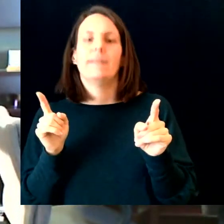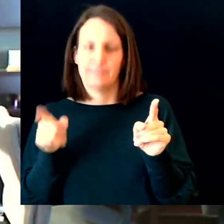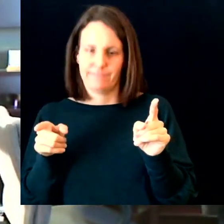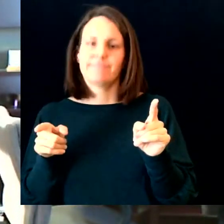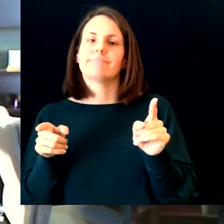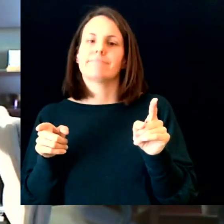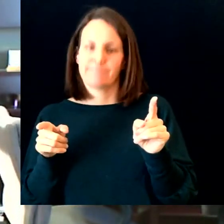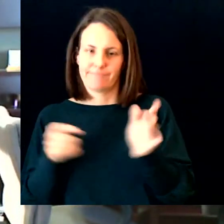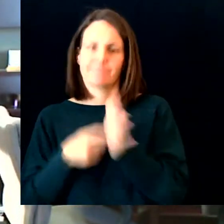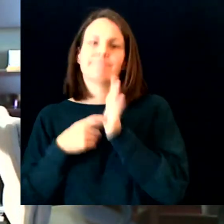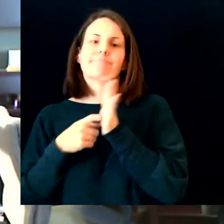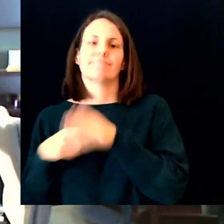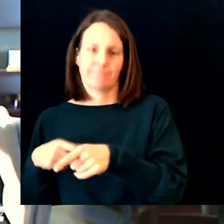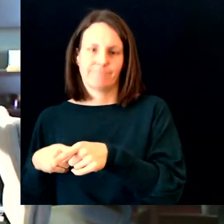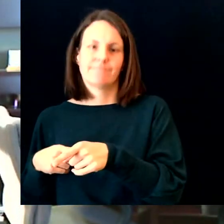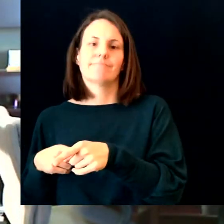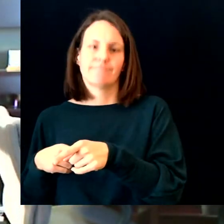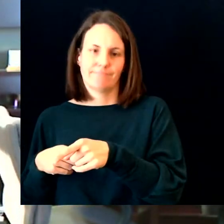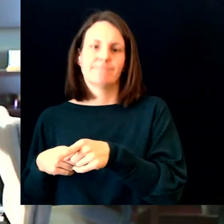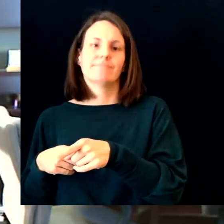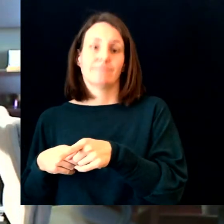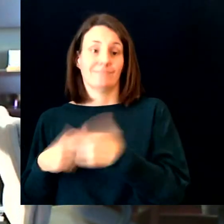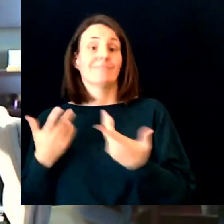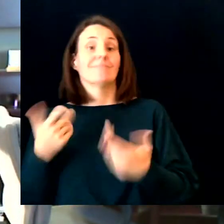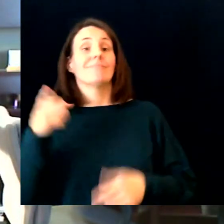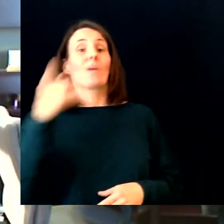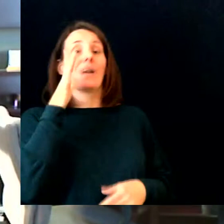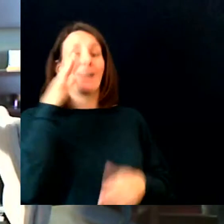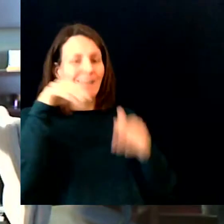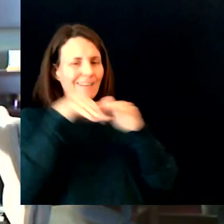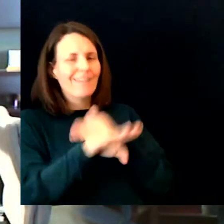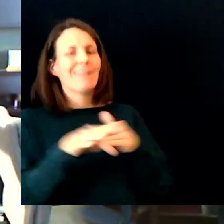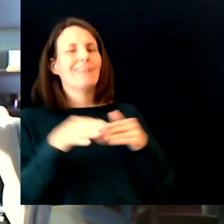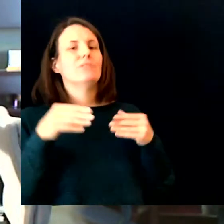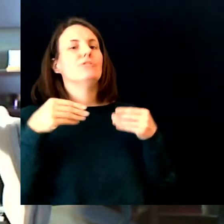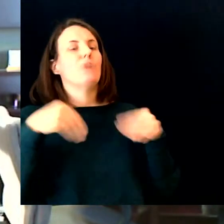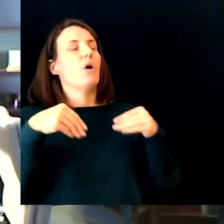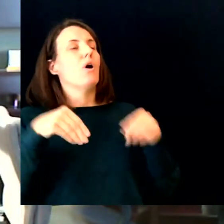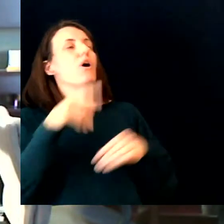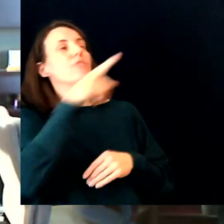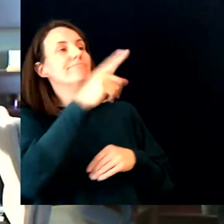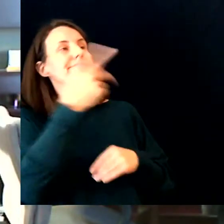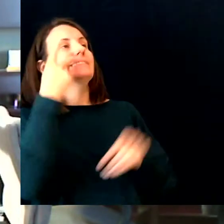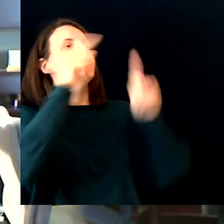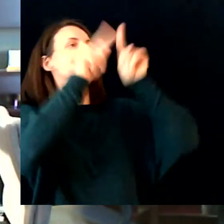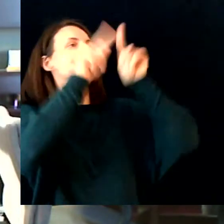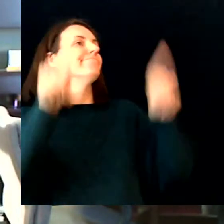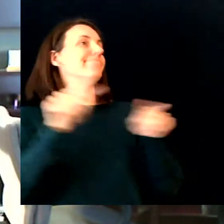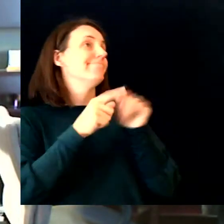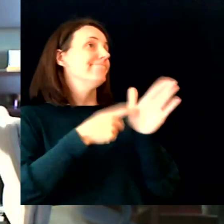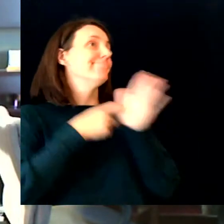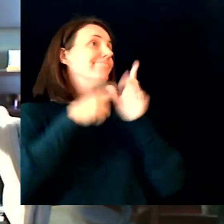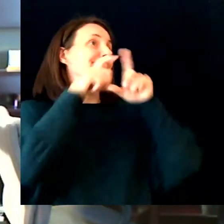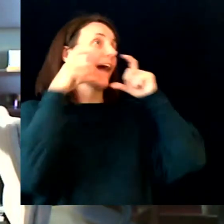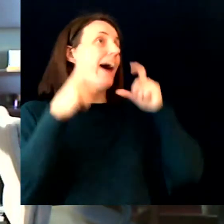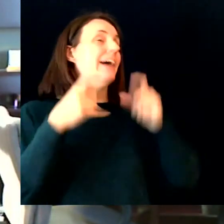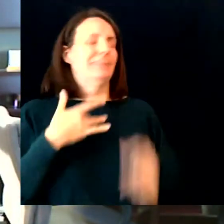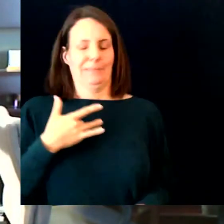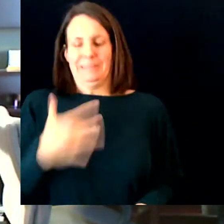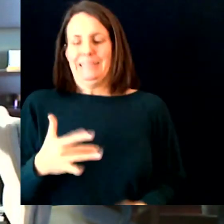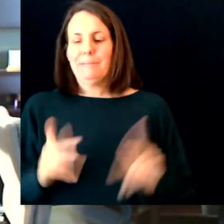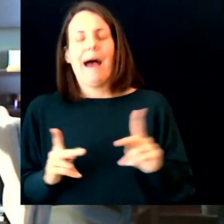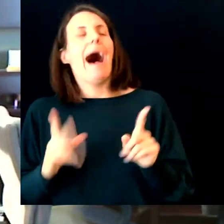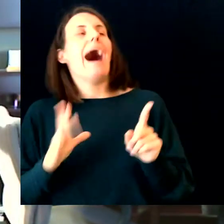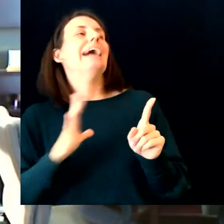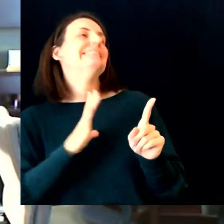be taking that step. And so we applaud the efforts of Milwaukee leaders to reinstate a mask requirement across the